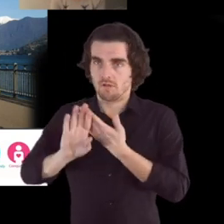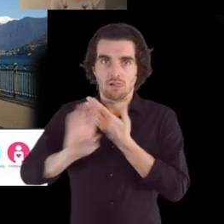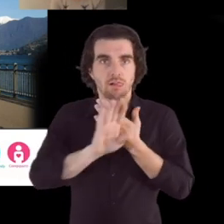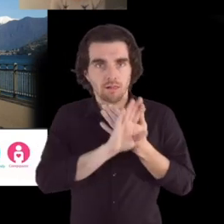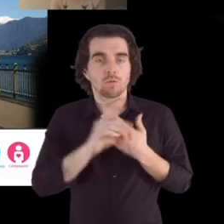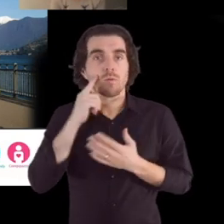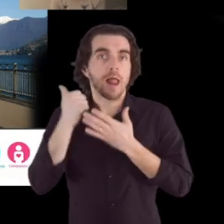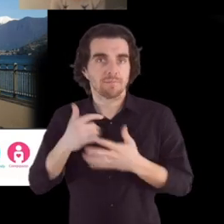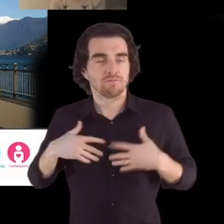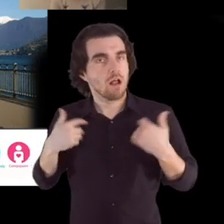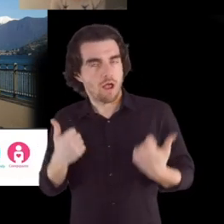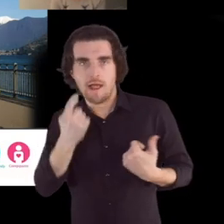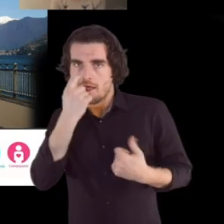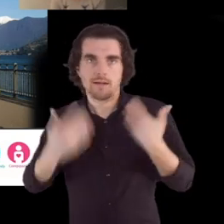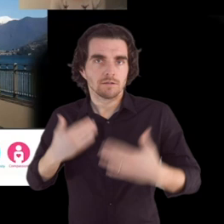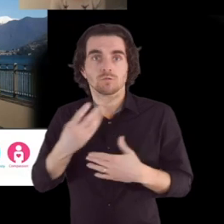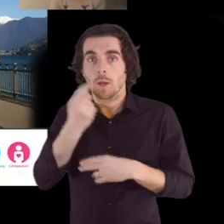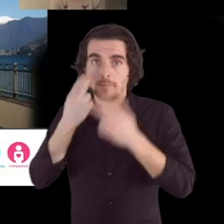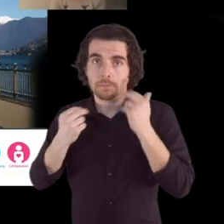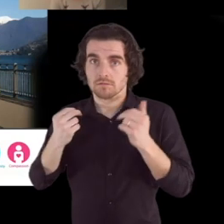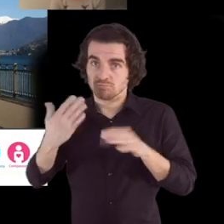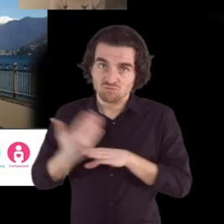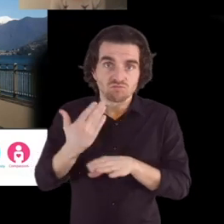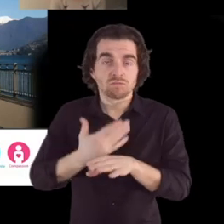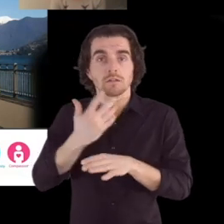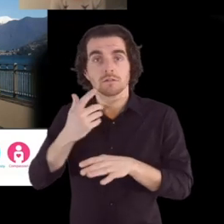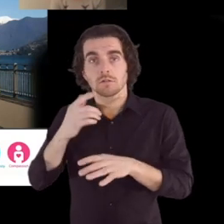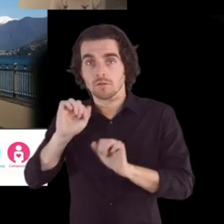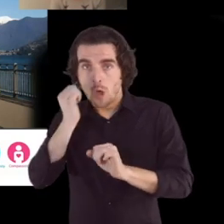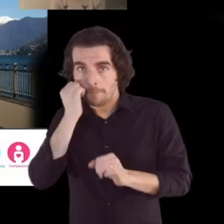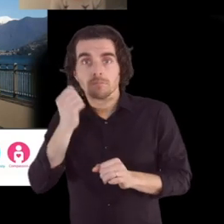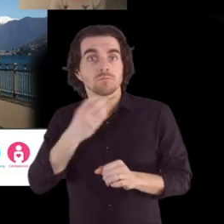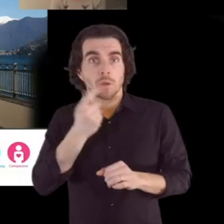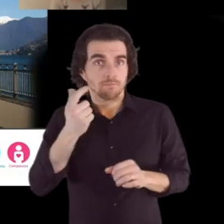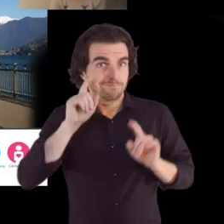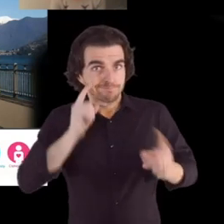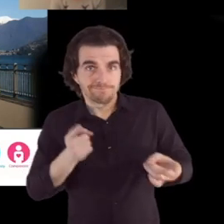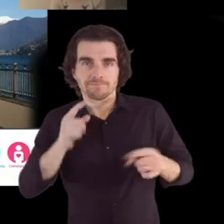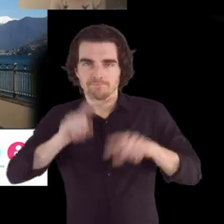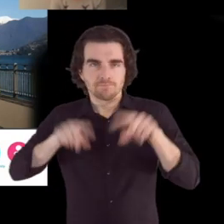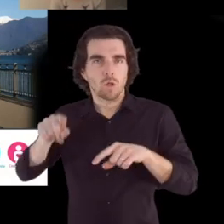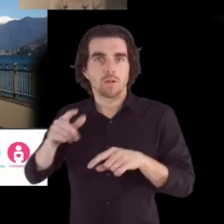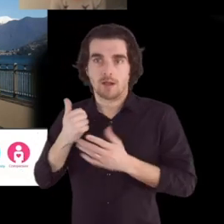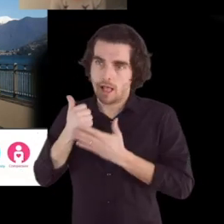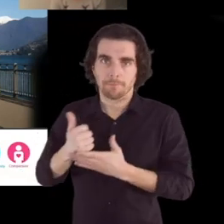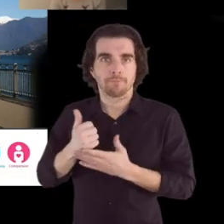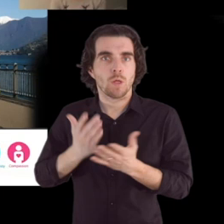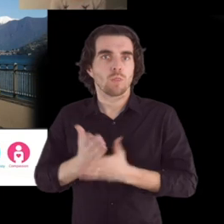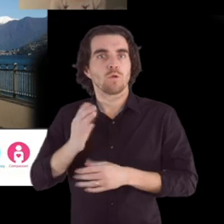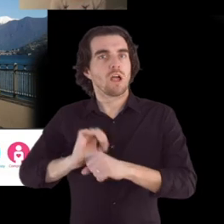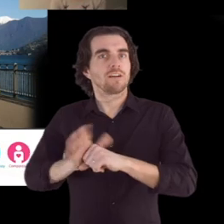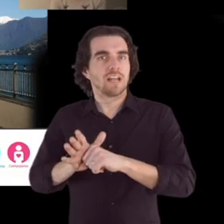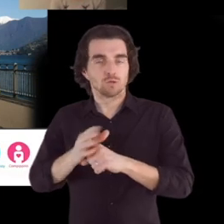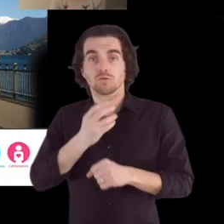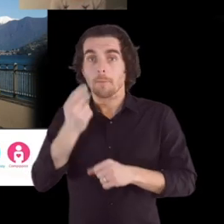that will help you feel useful. So for some people, doing jobs around the home that they hadn't been able to do actually helped them get through the